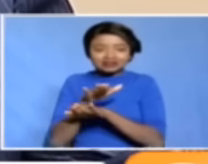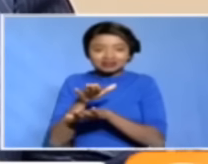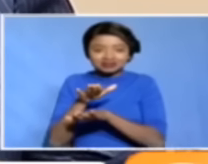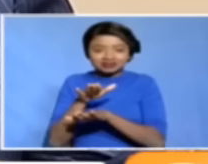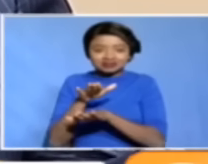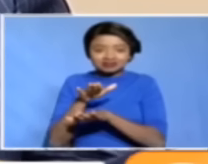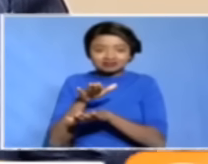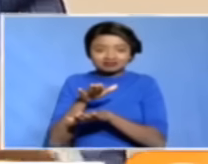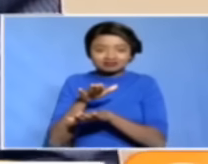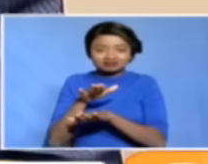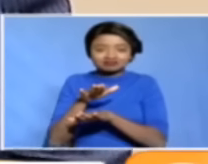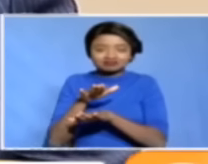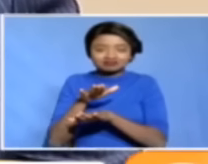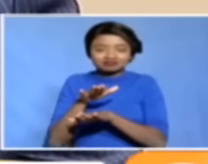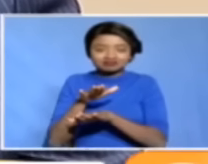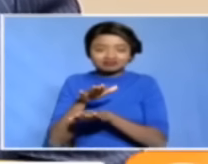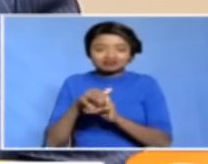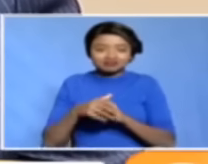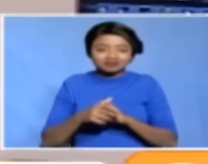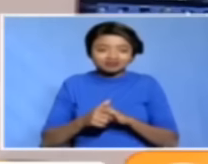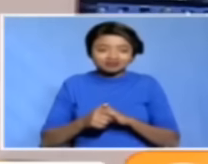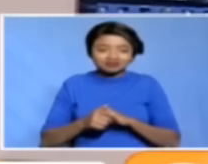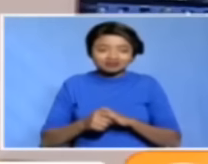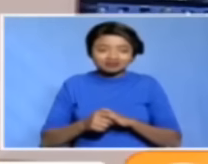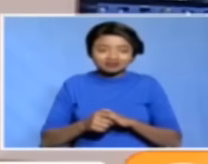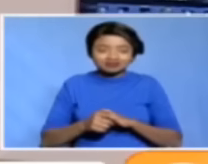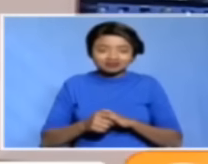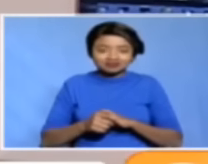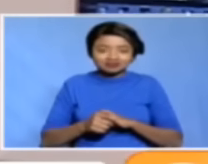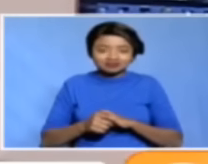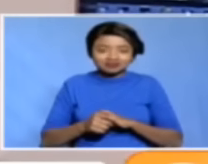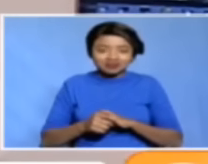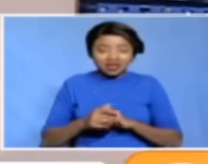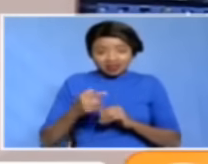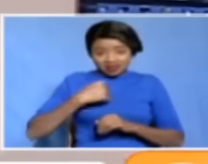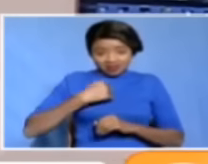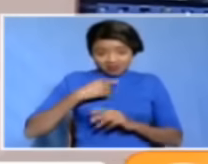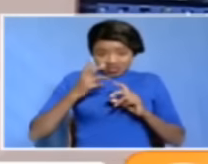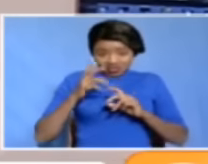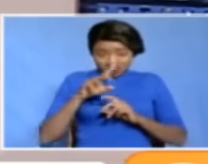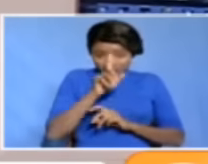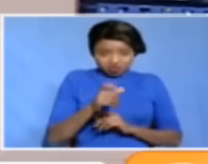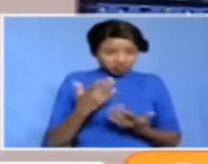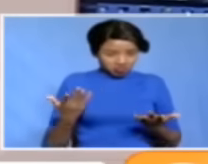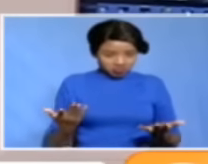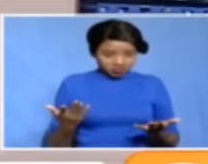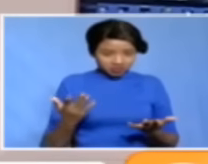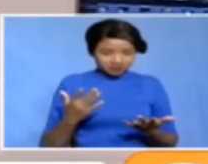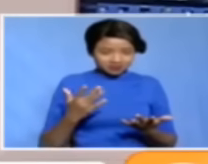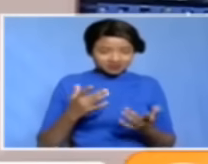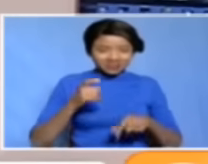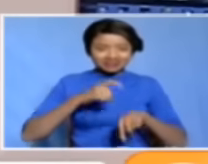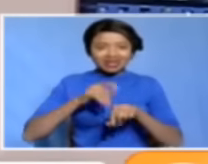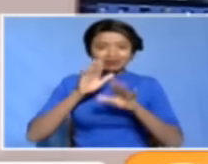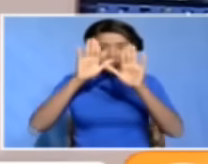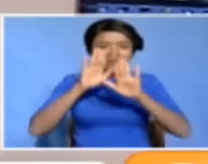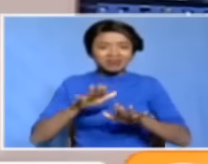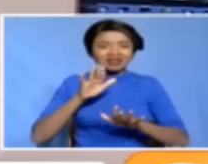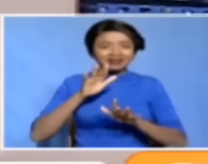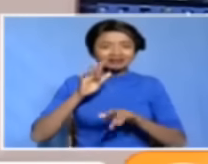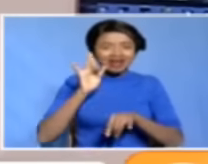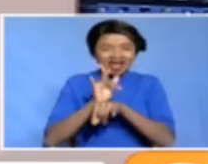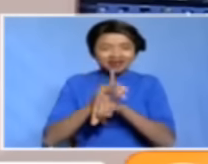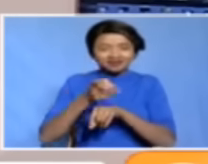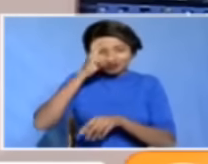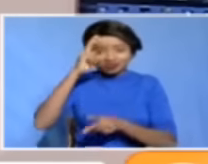it. You can lose it and say to that. But my issue was, or my question is, about campaigning early for 2022